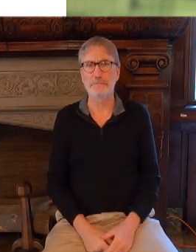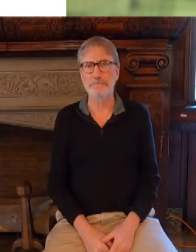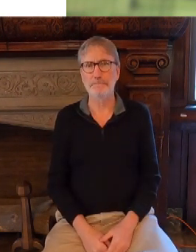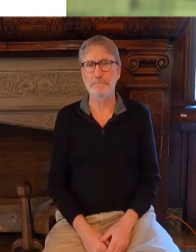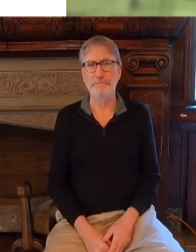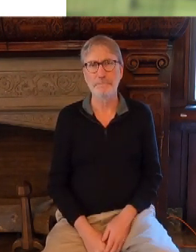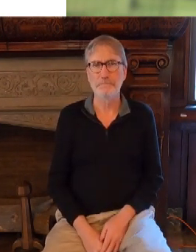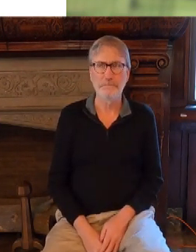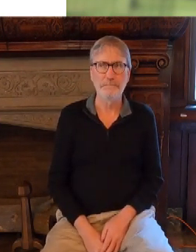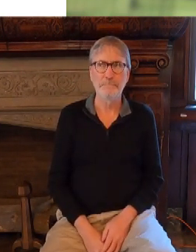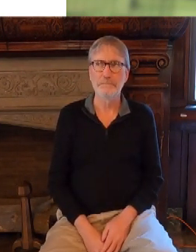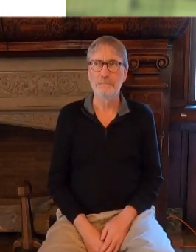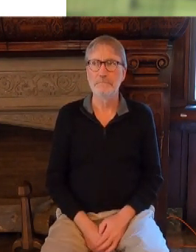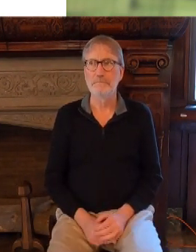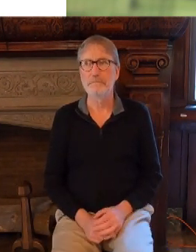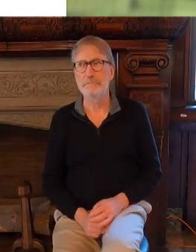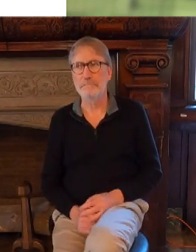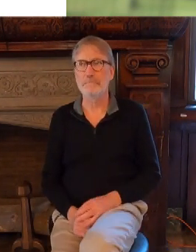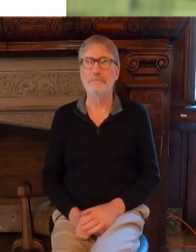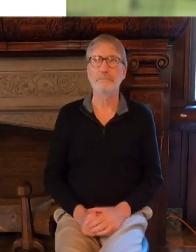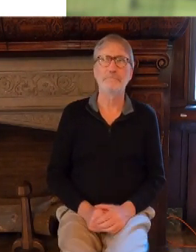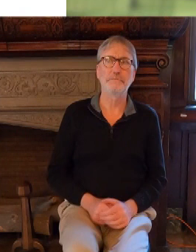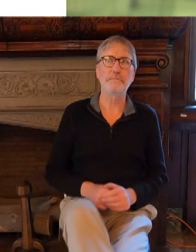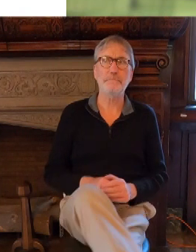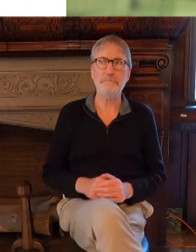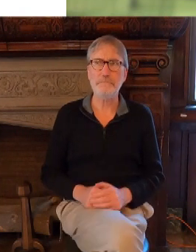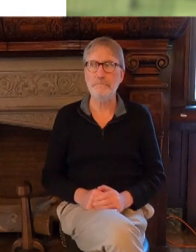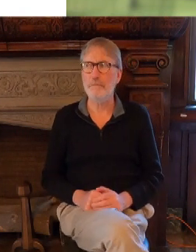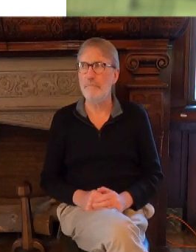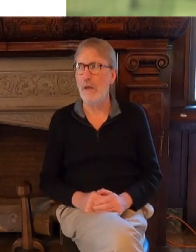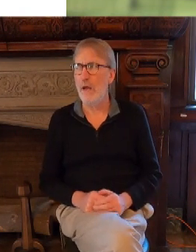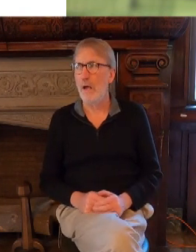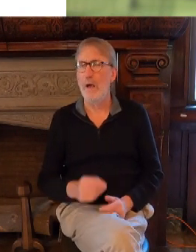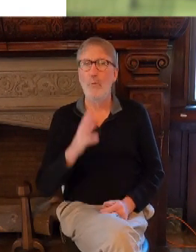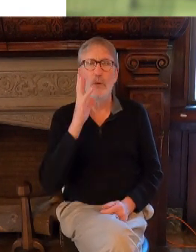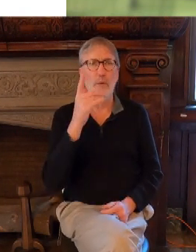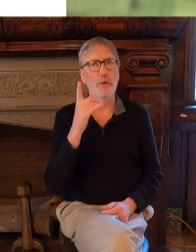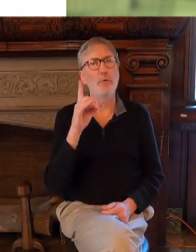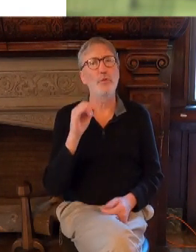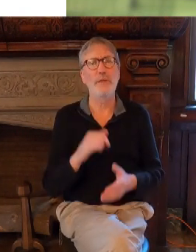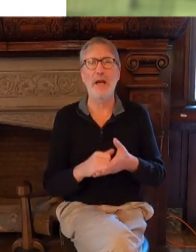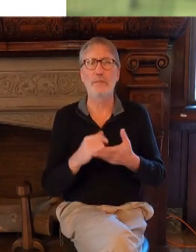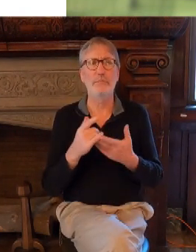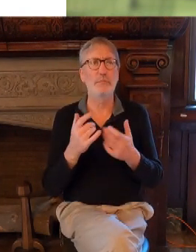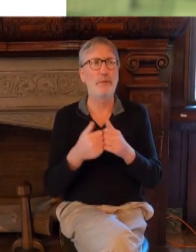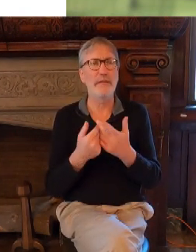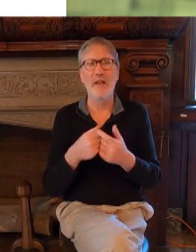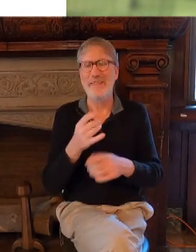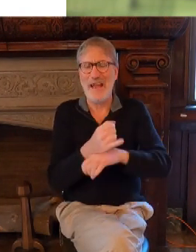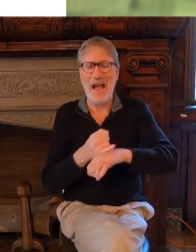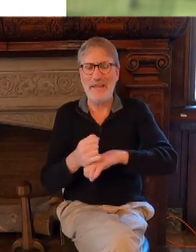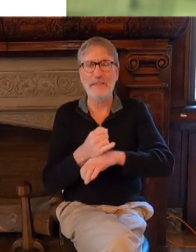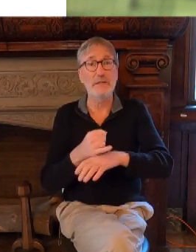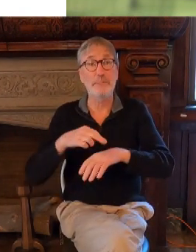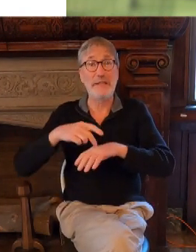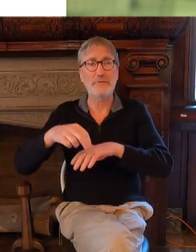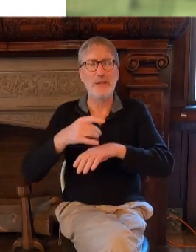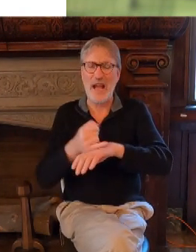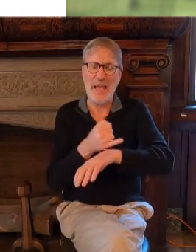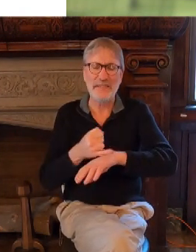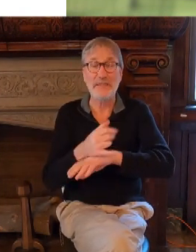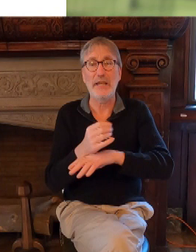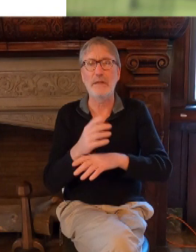plan to accomplish that goal with those pedestrian islands and bump outs, the leading pedestrian